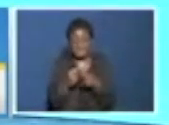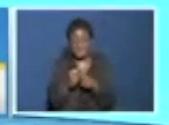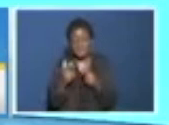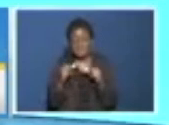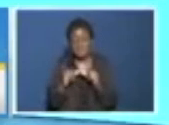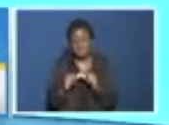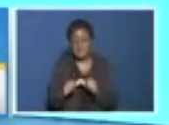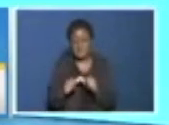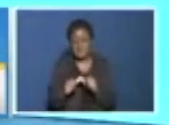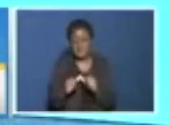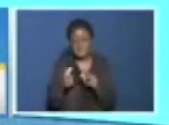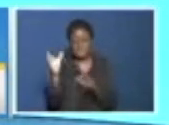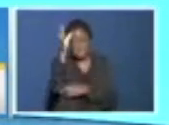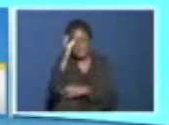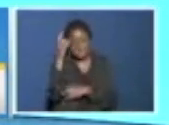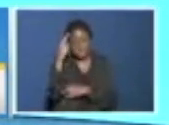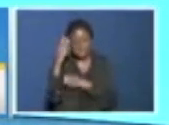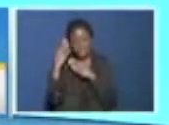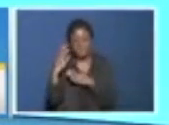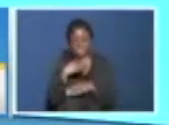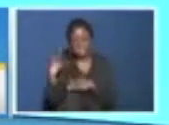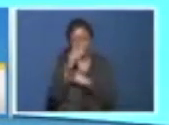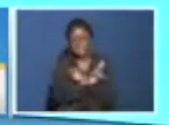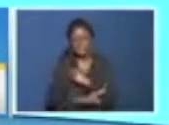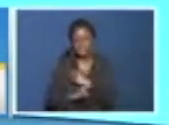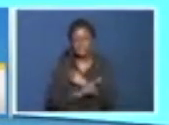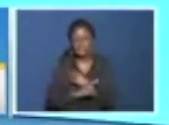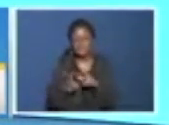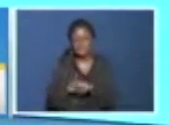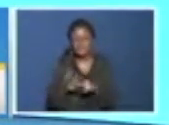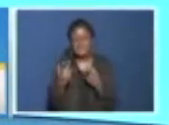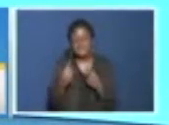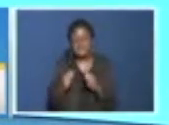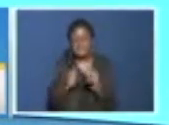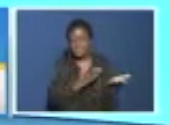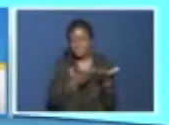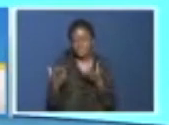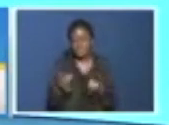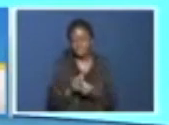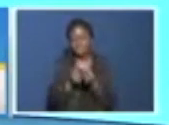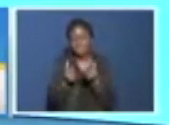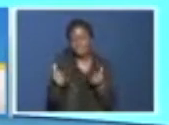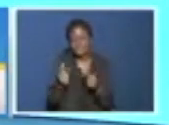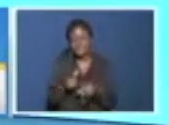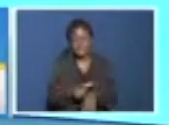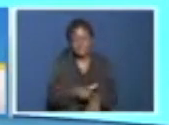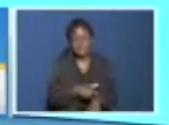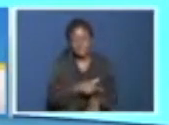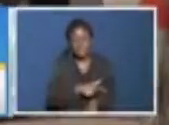by extension, the region. This as officials press on with efforts to bring resolution to this long, thorny